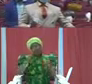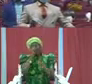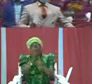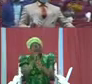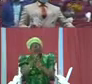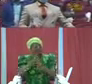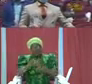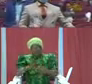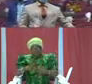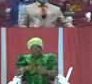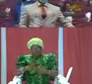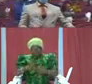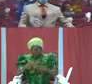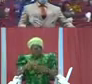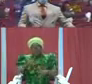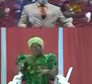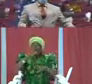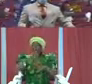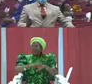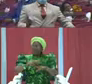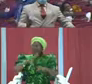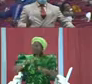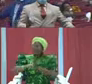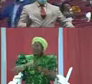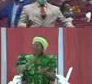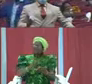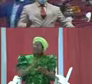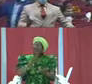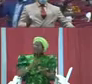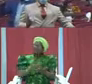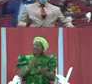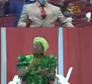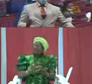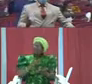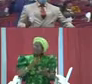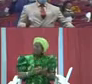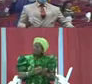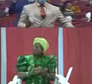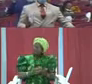To breathe on my finances, I know there will be a resurrection.